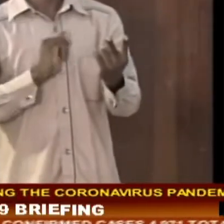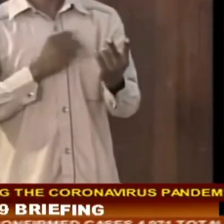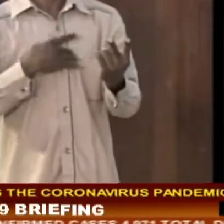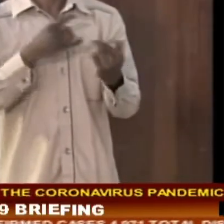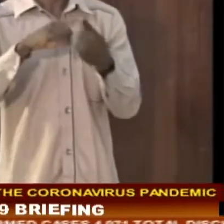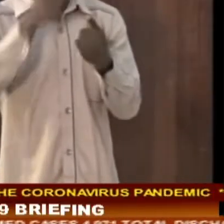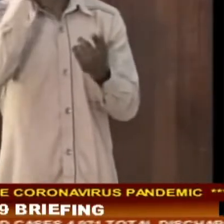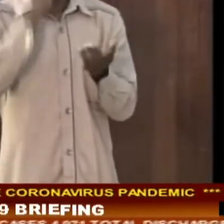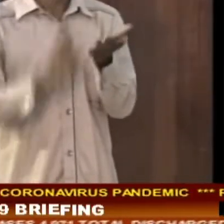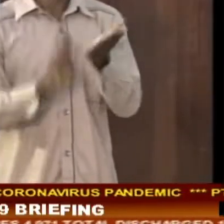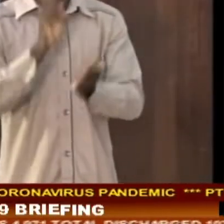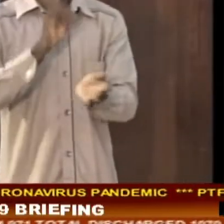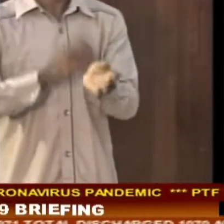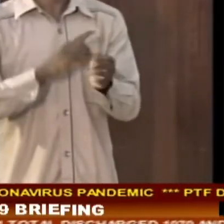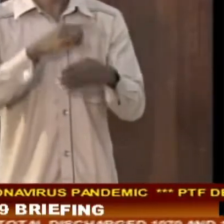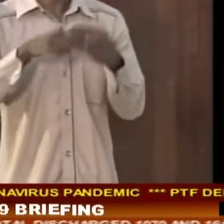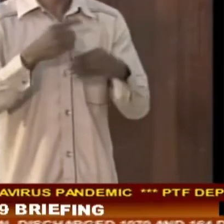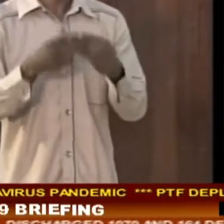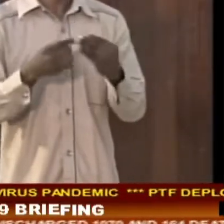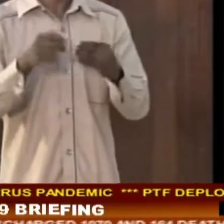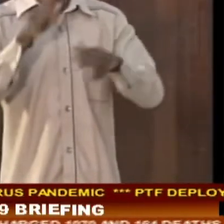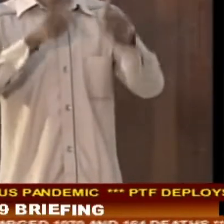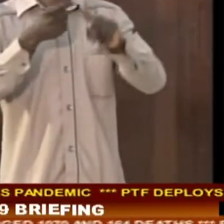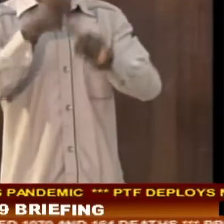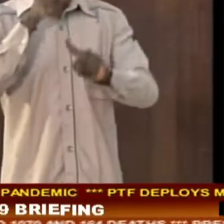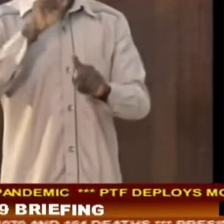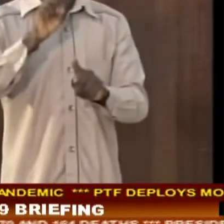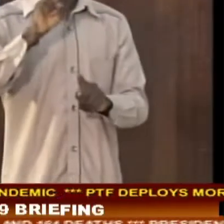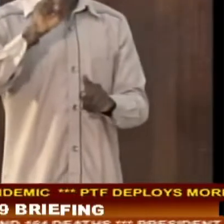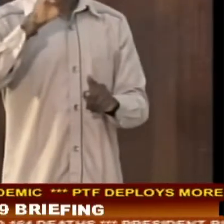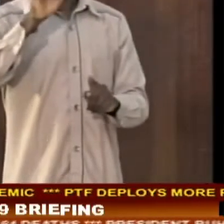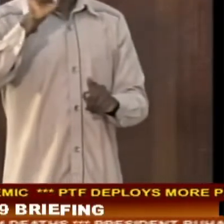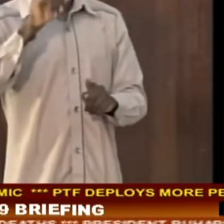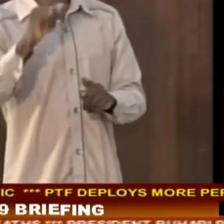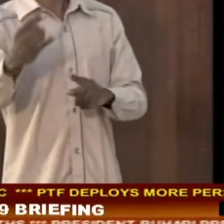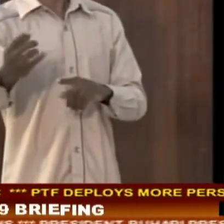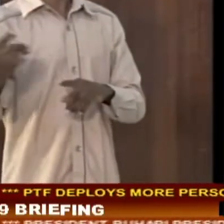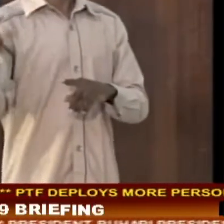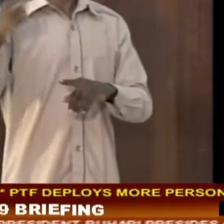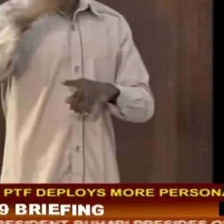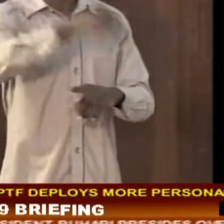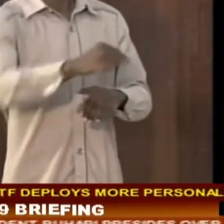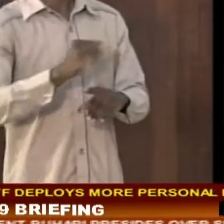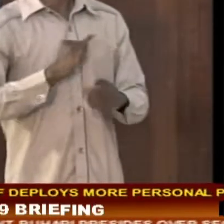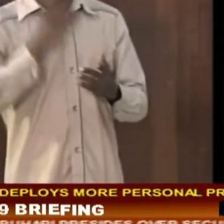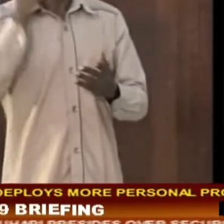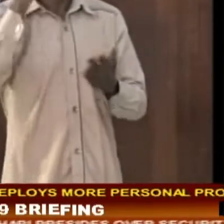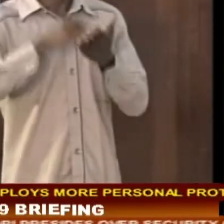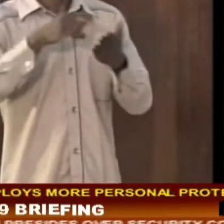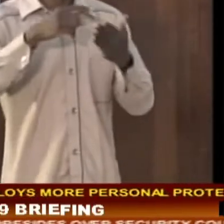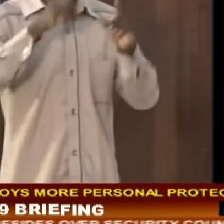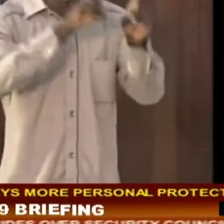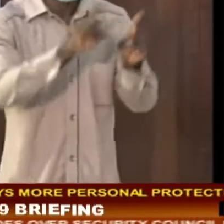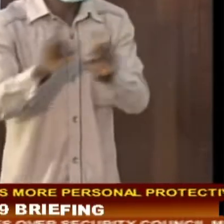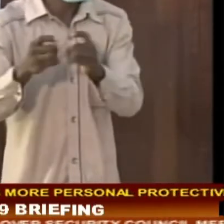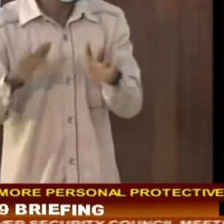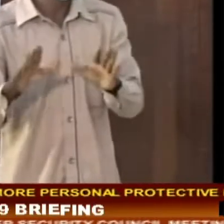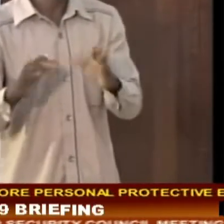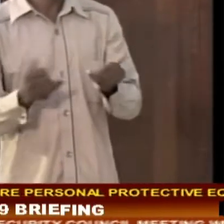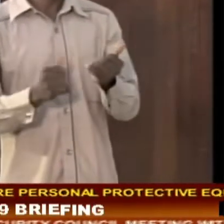update about the rores from Dubai we told that a test was conducted on them what is the update it's passed